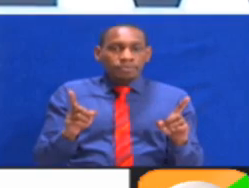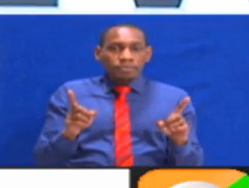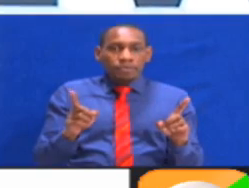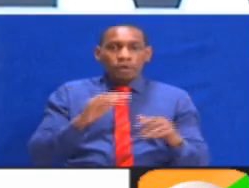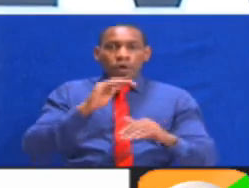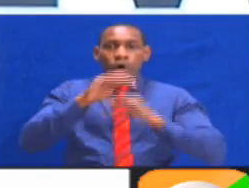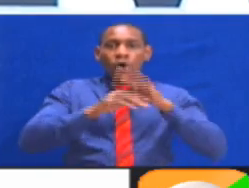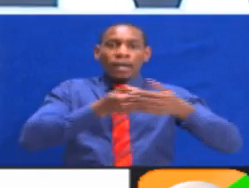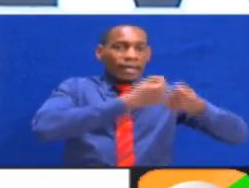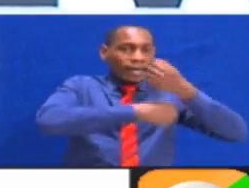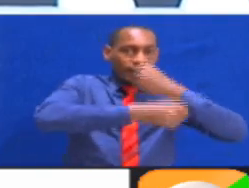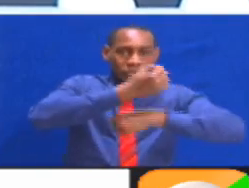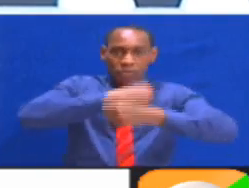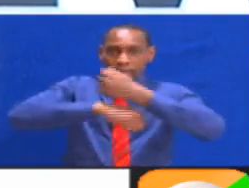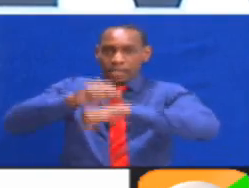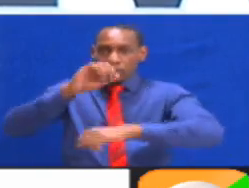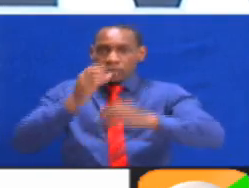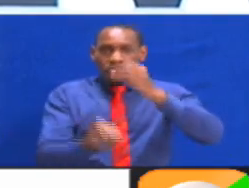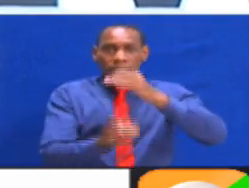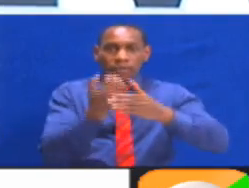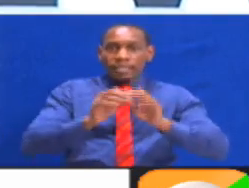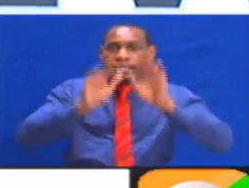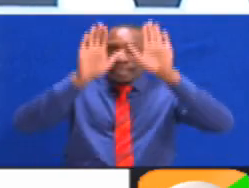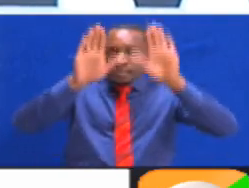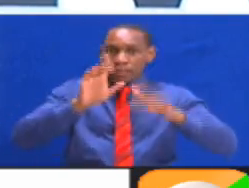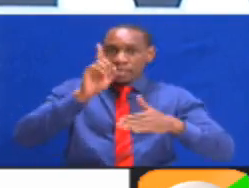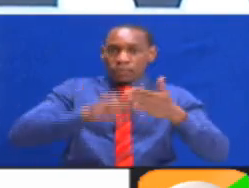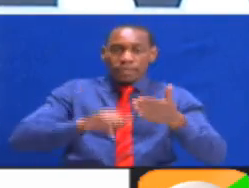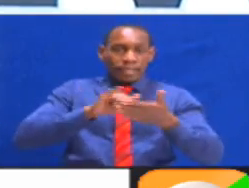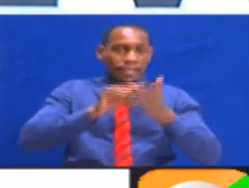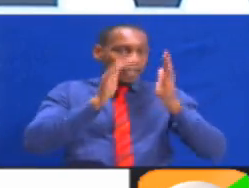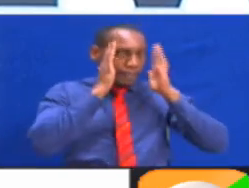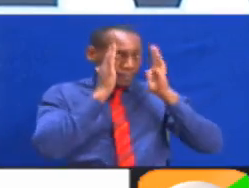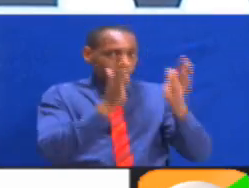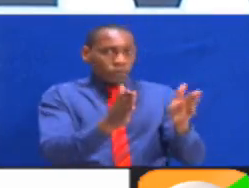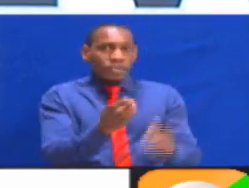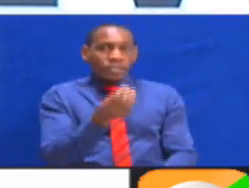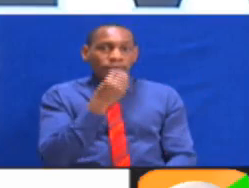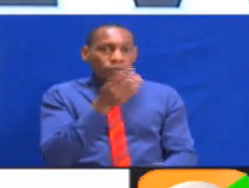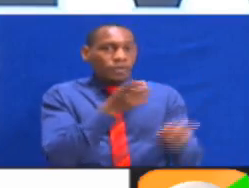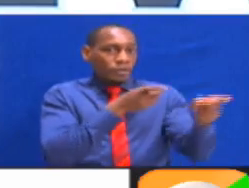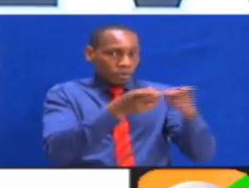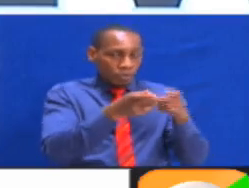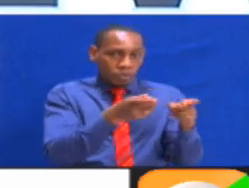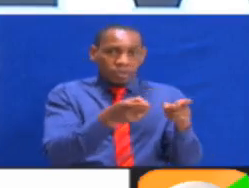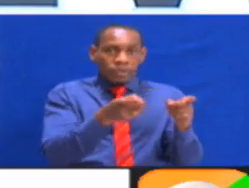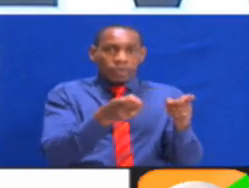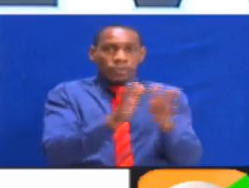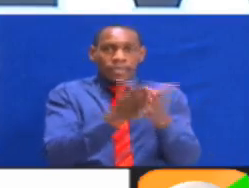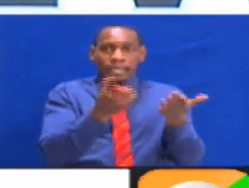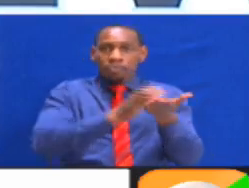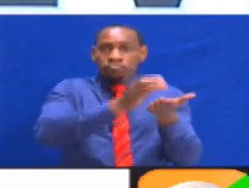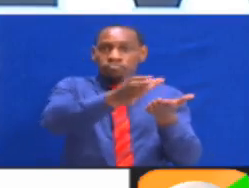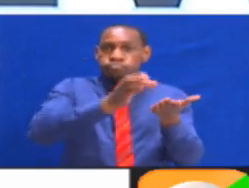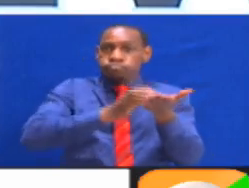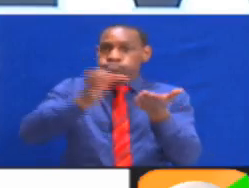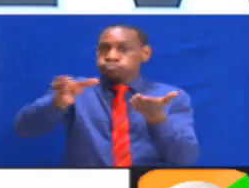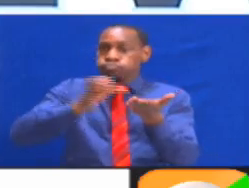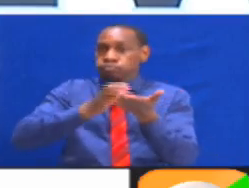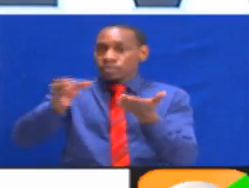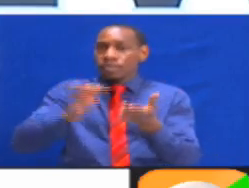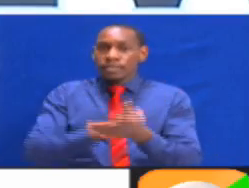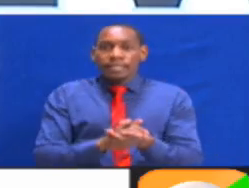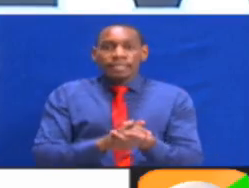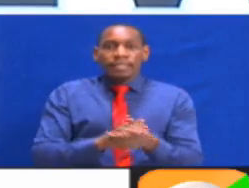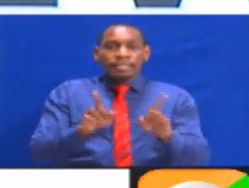these measures that are being put in, it's really important that they start to take a look at food rations and how those are being distributed. Those two have